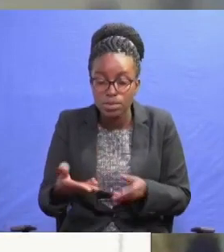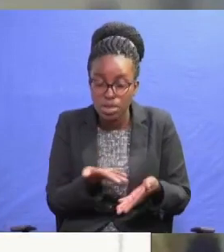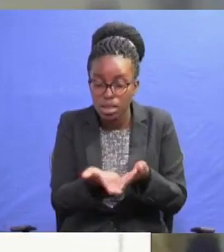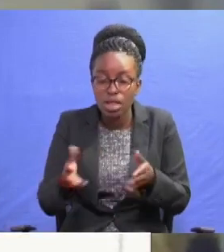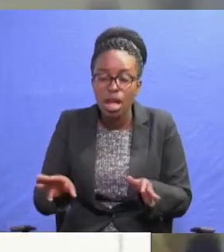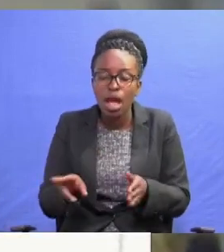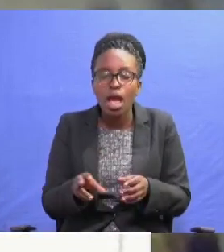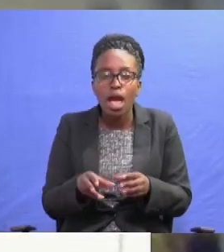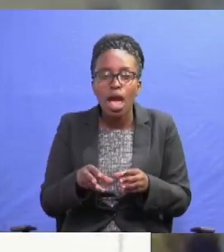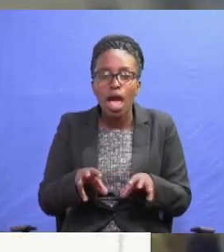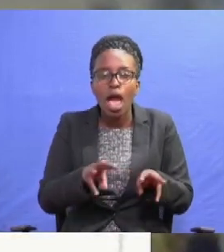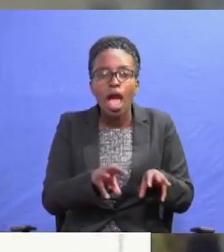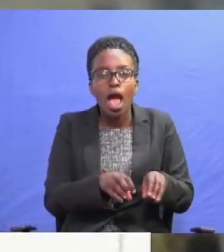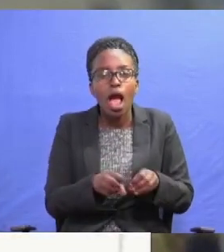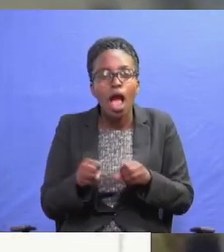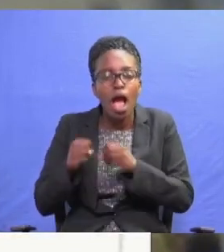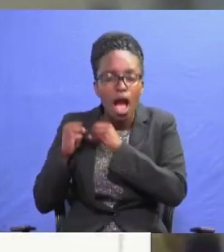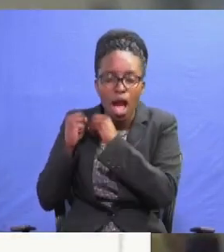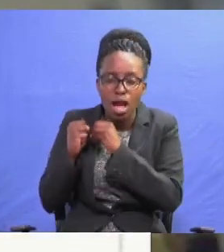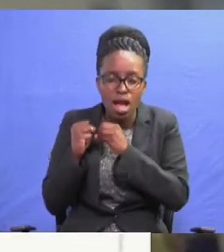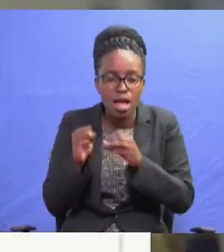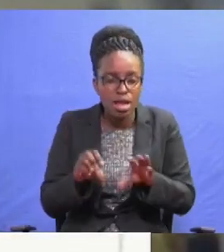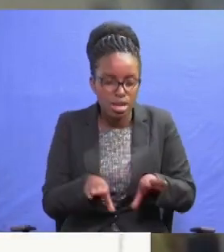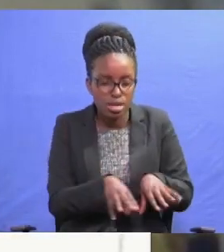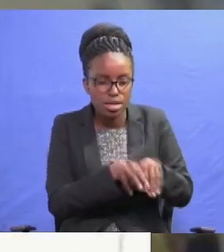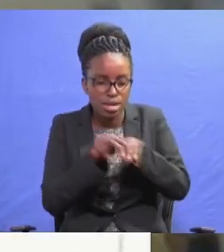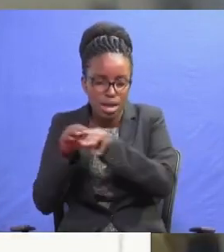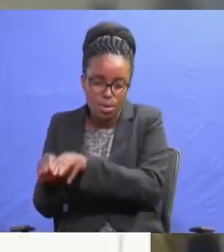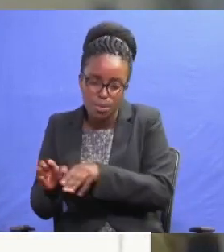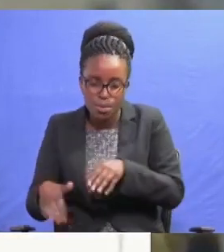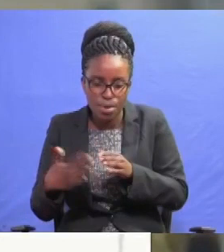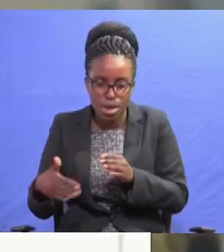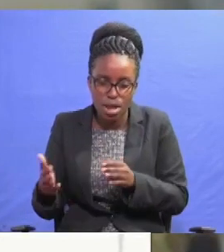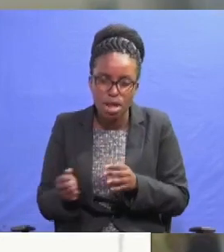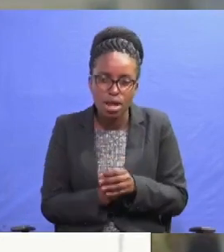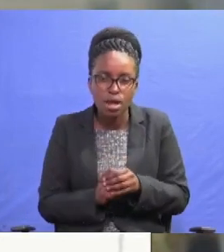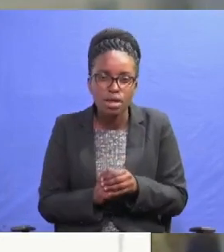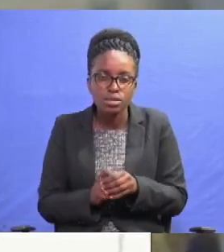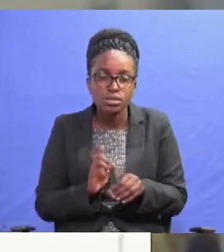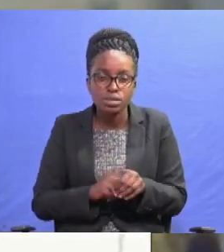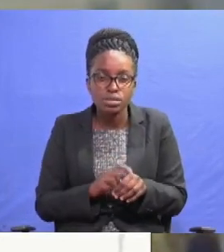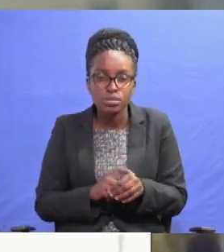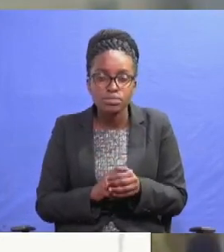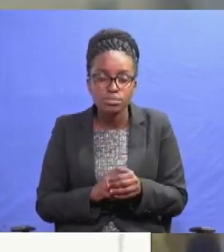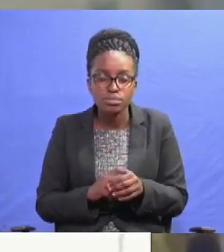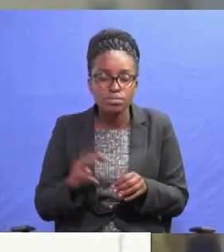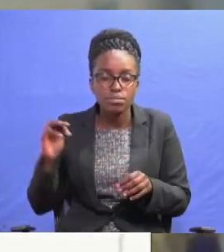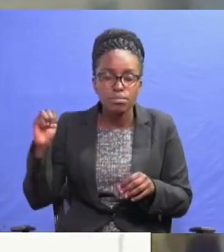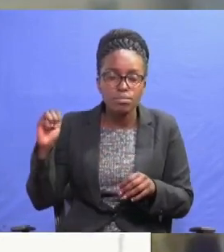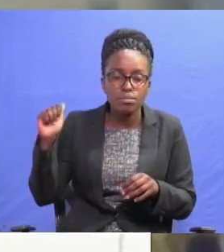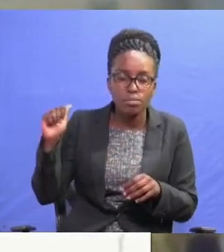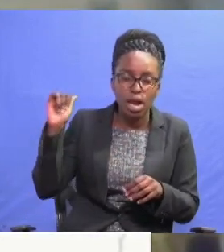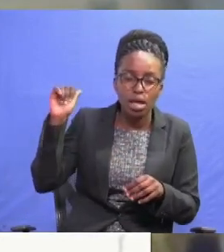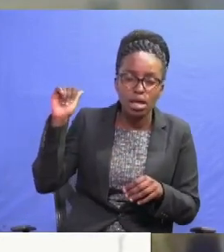water, and it flows along with the water along the river. That's exactly what happened in my bayou. All We had right. escarpments,